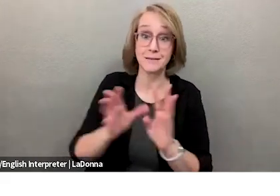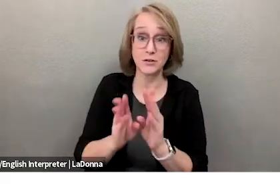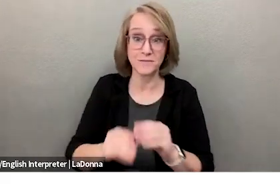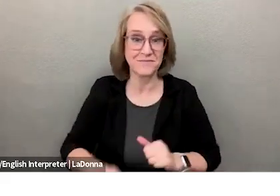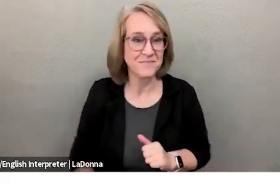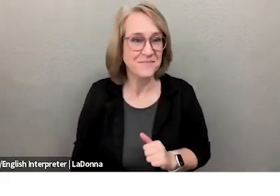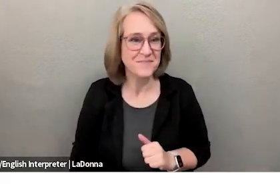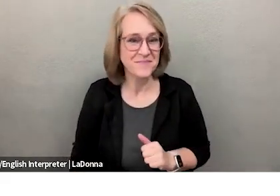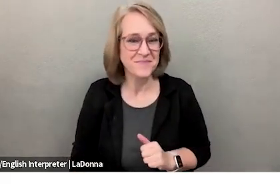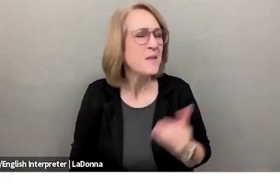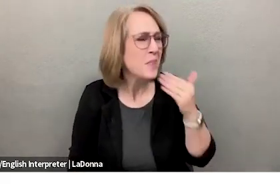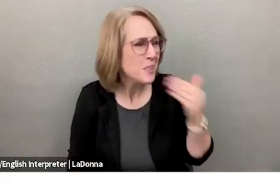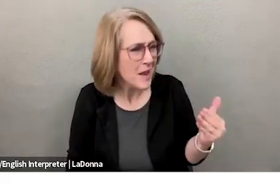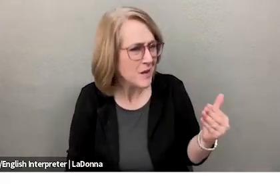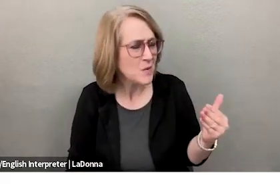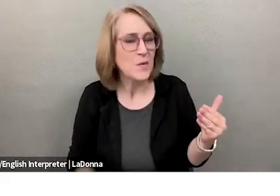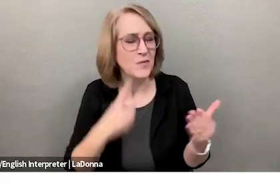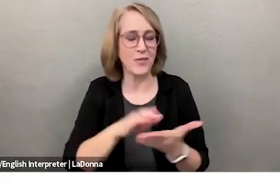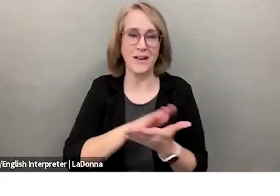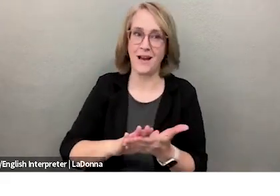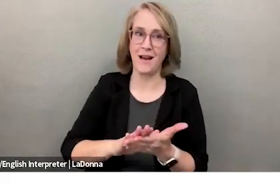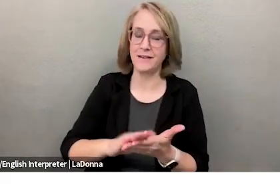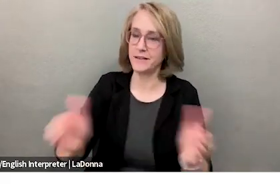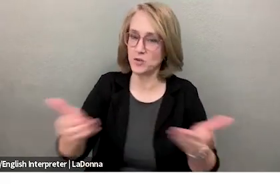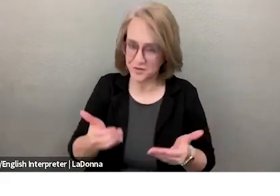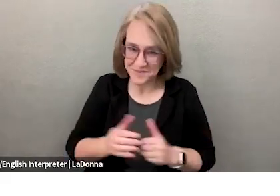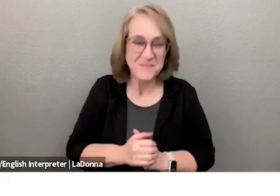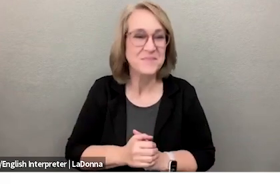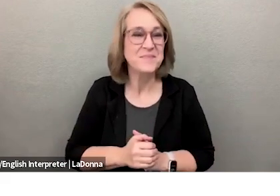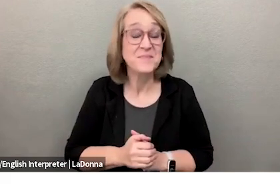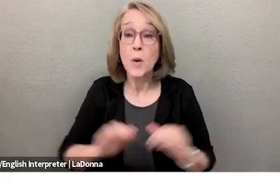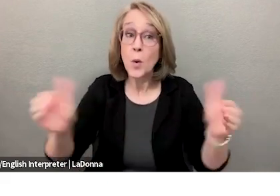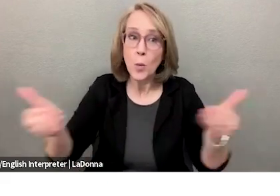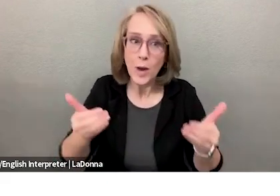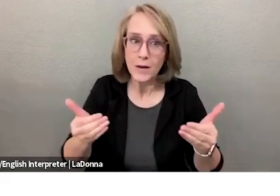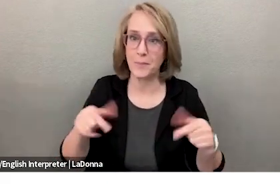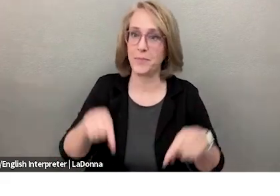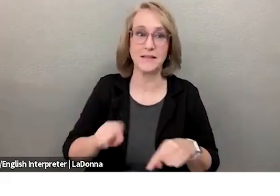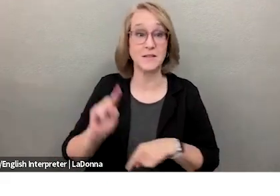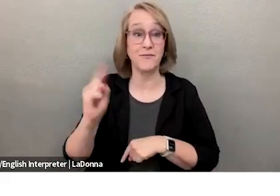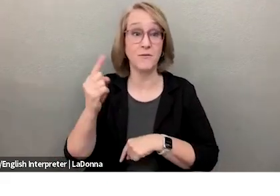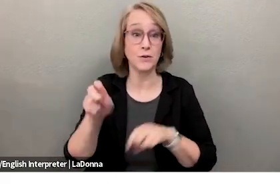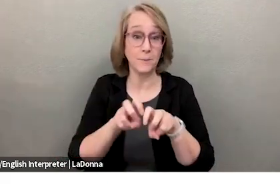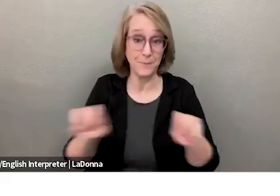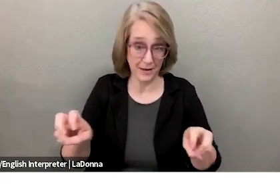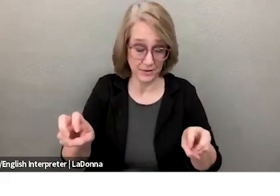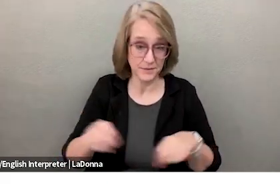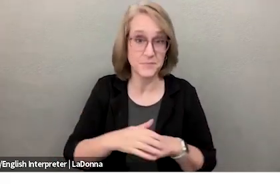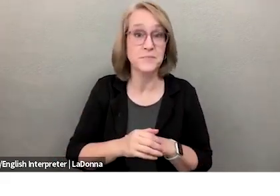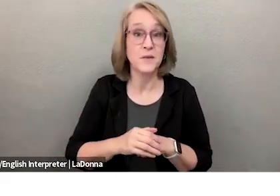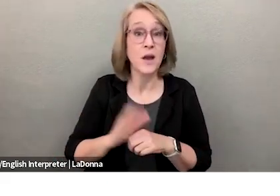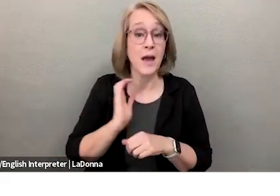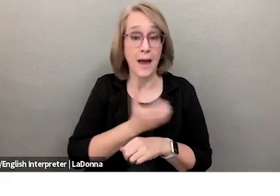Thank you very much, Jonathan, for that kind introduction. I would like to welcome you all to the first panel, the Act on RAISE campaign's vision for an